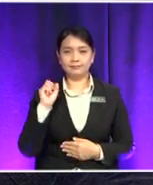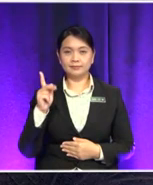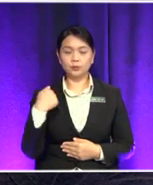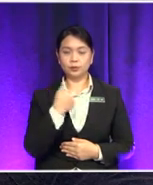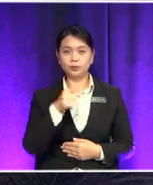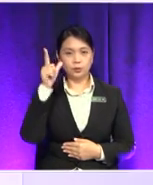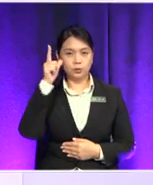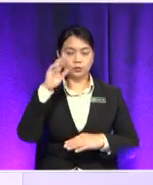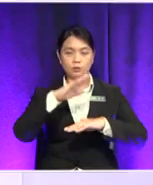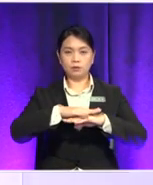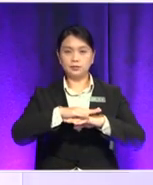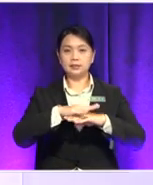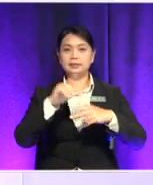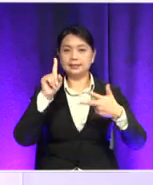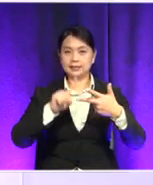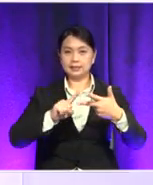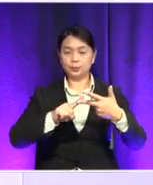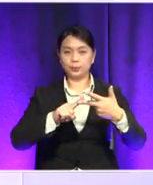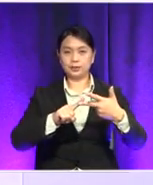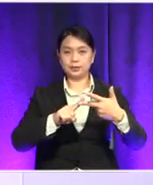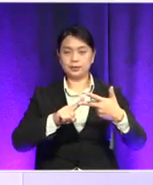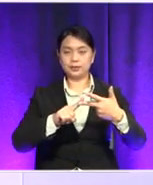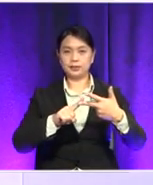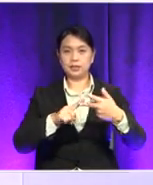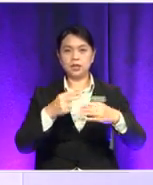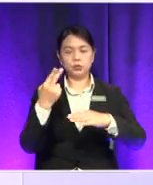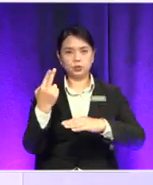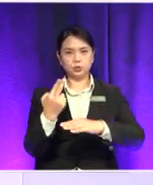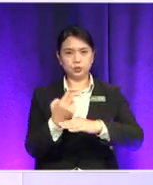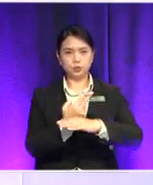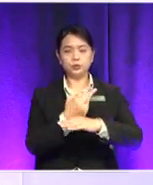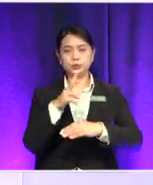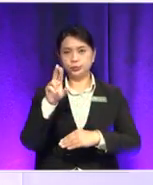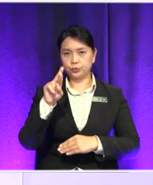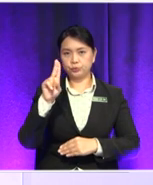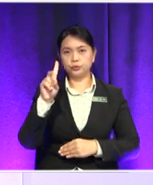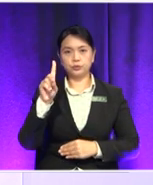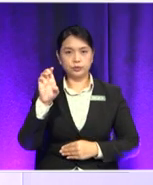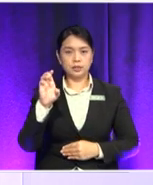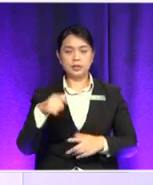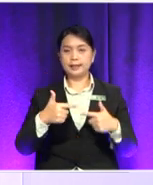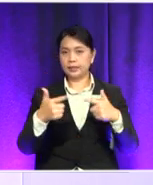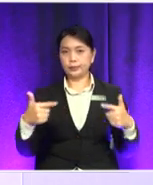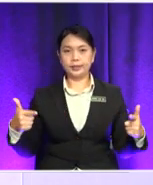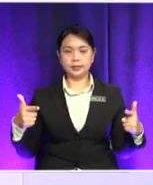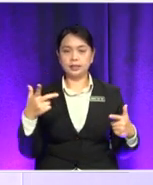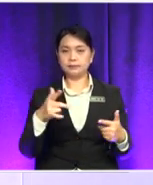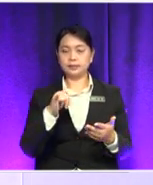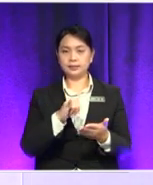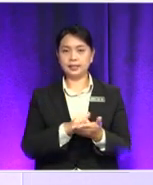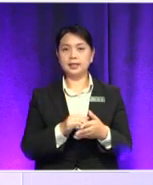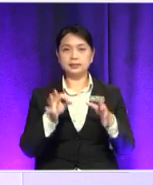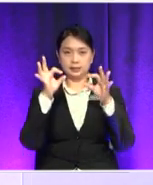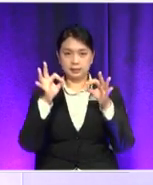look on the third one. Uses rude language. Hmm. And the fourth one, justify her opinion and